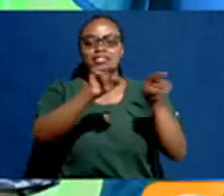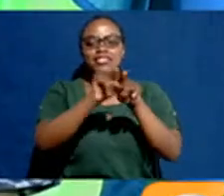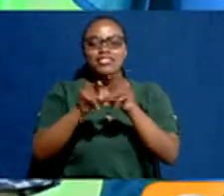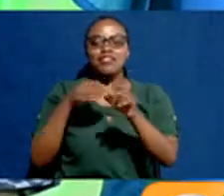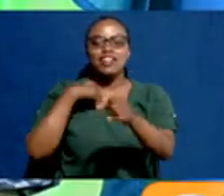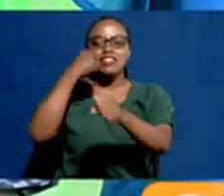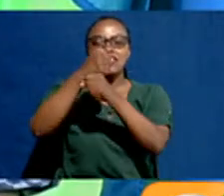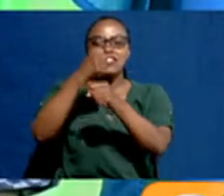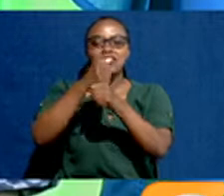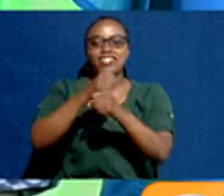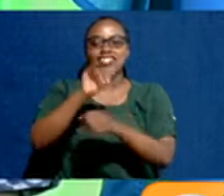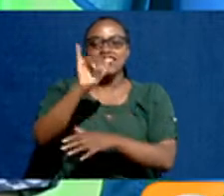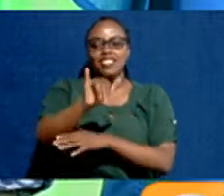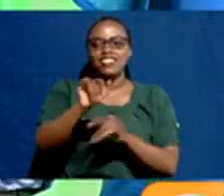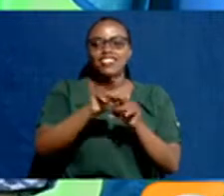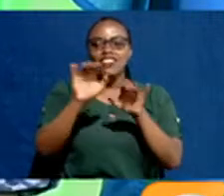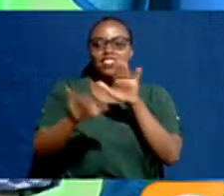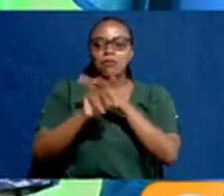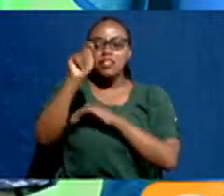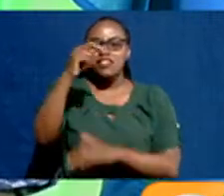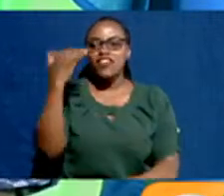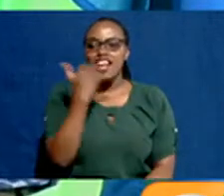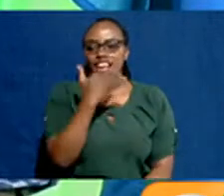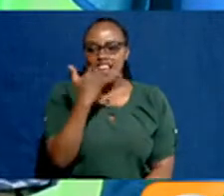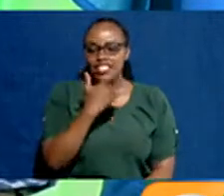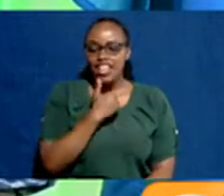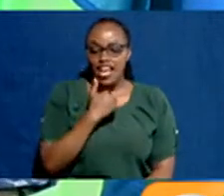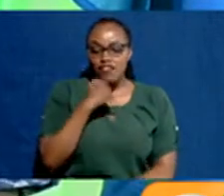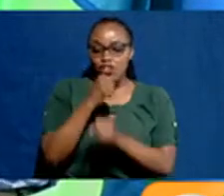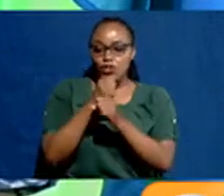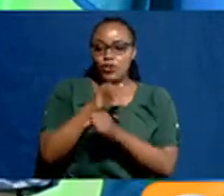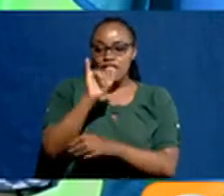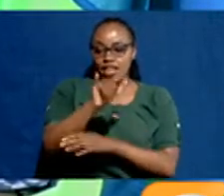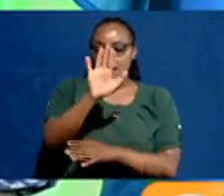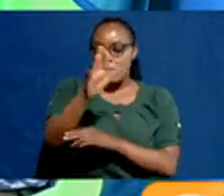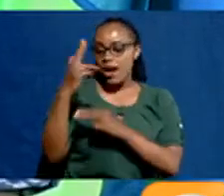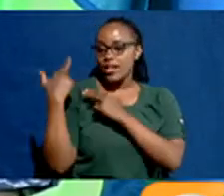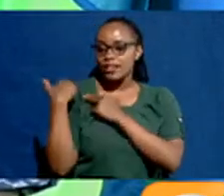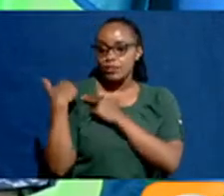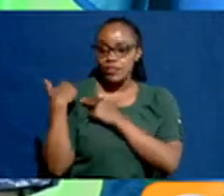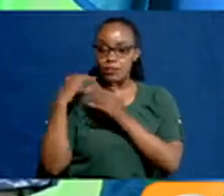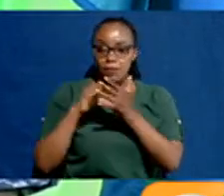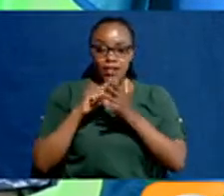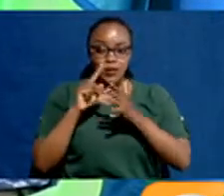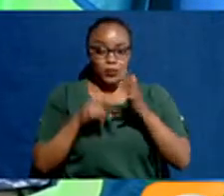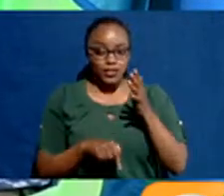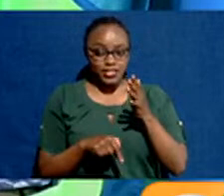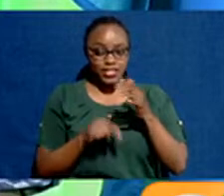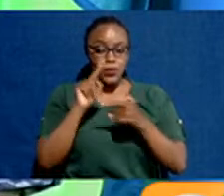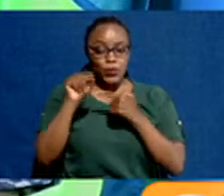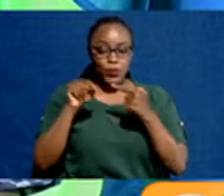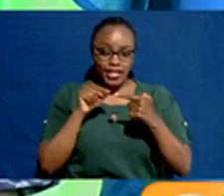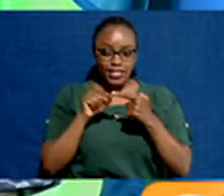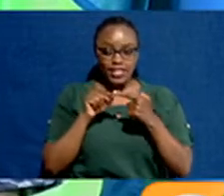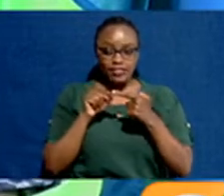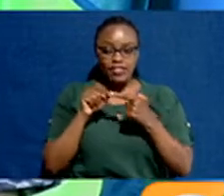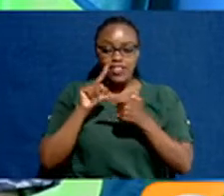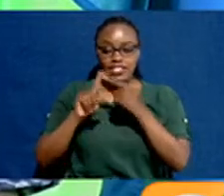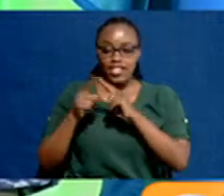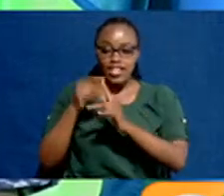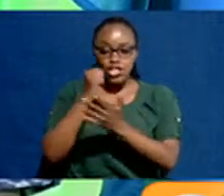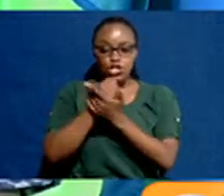And the deputy president, regarding Gachagua, had nothing to do with it. That is their work. So when the Standard